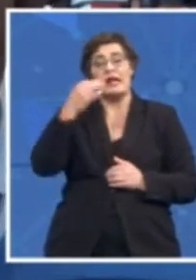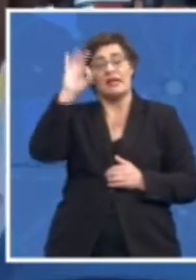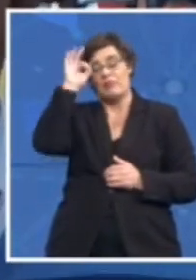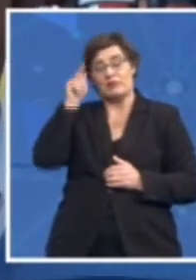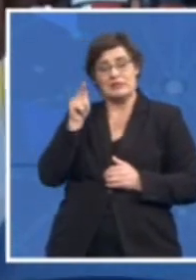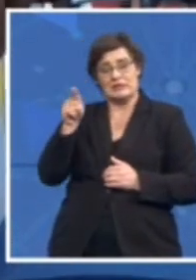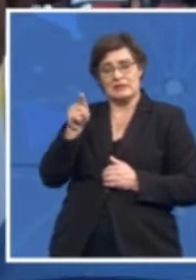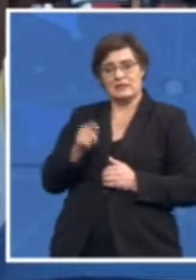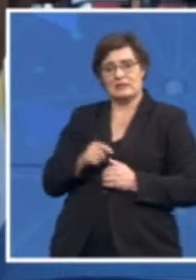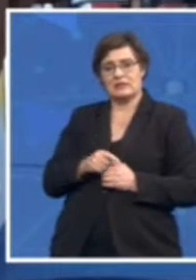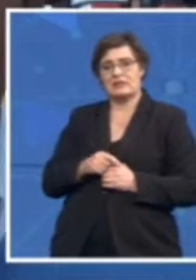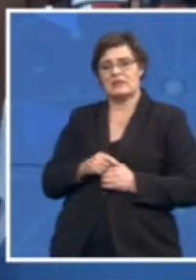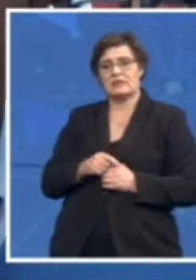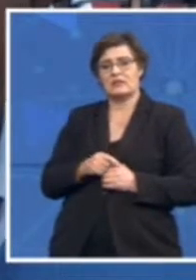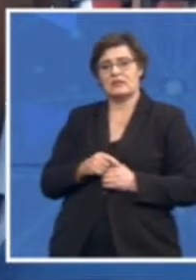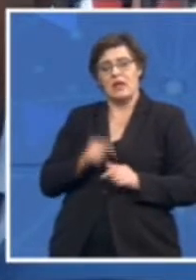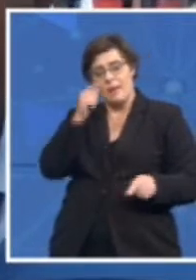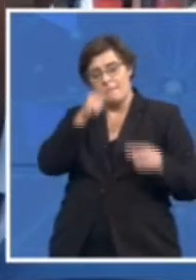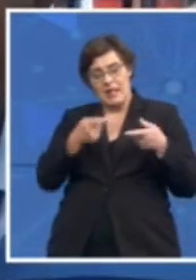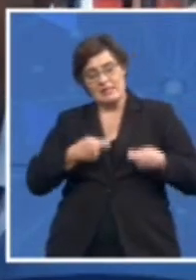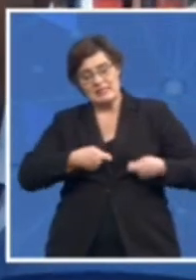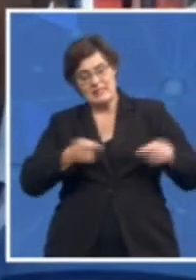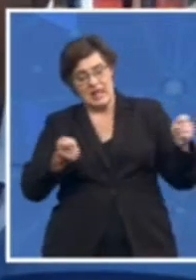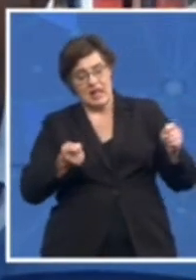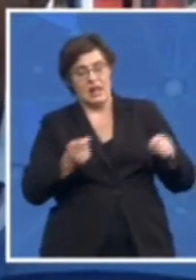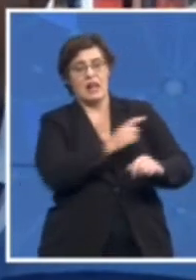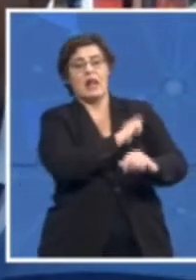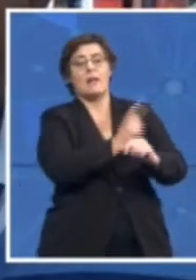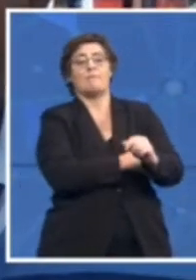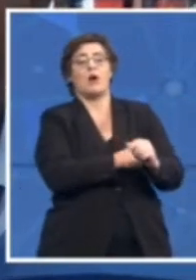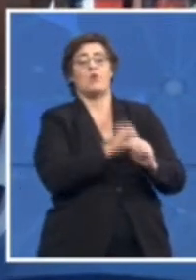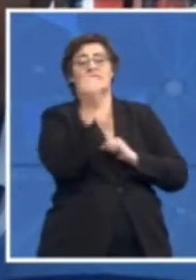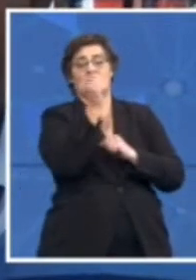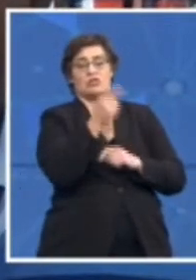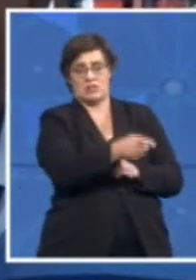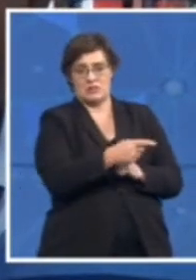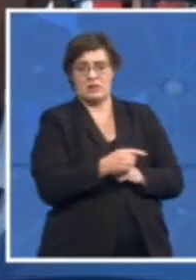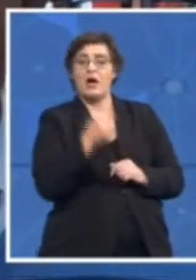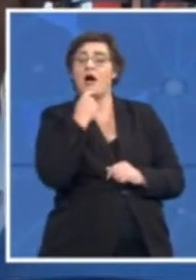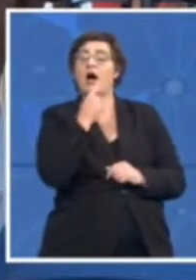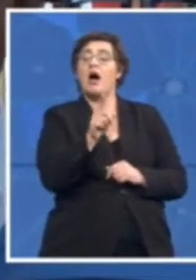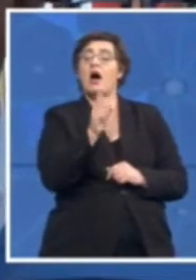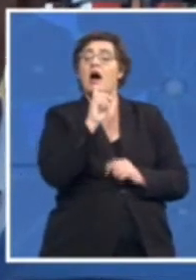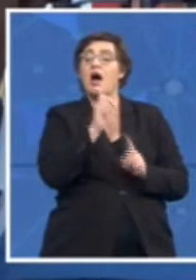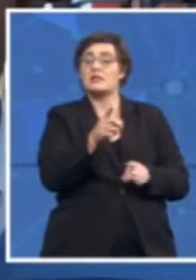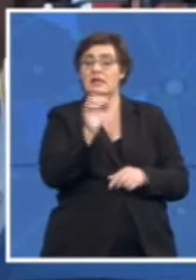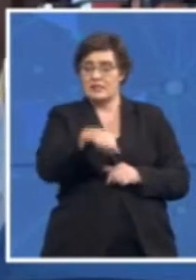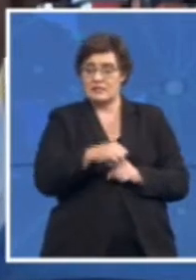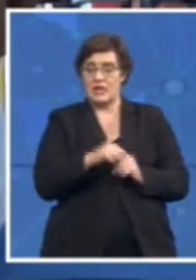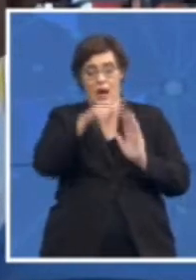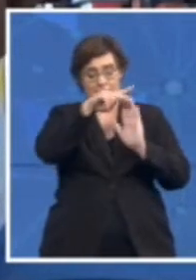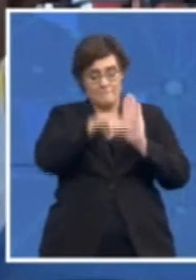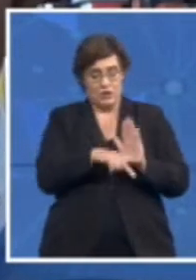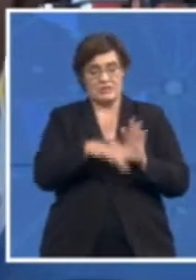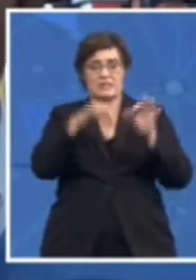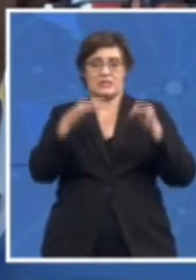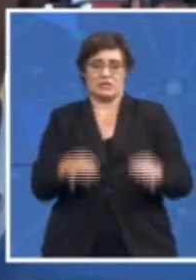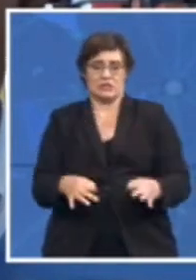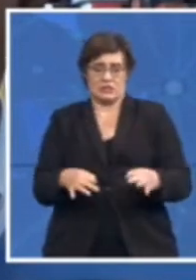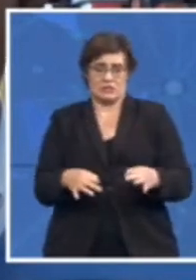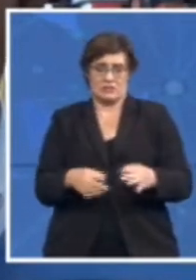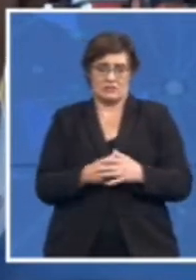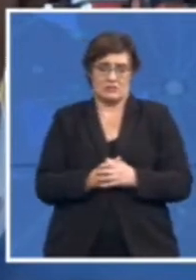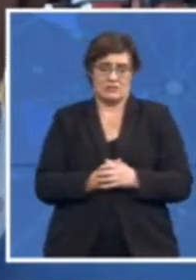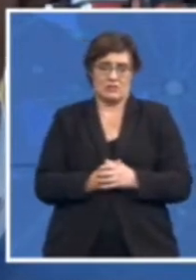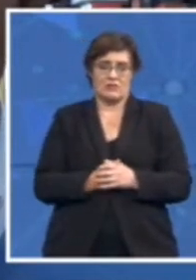has already been answered. And the answer is that's a policy decision, and the government itself is